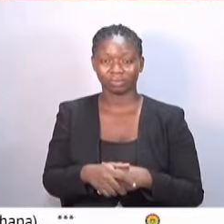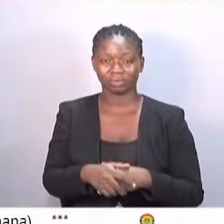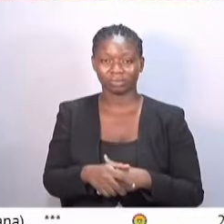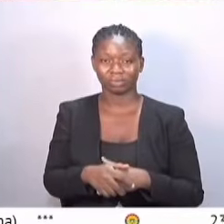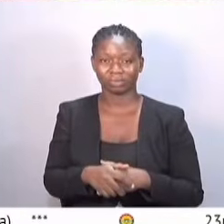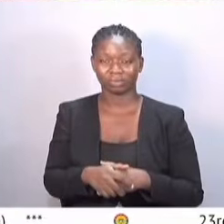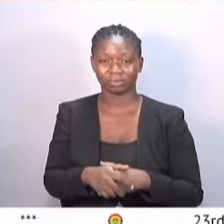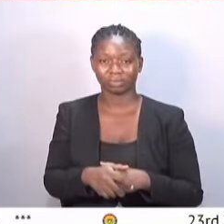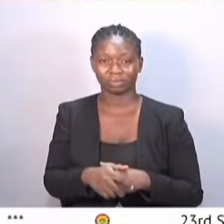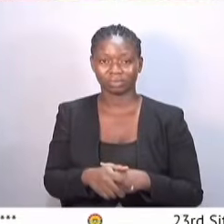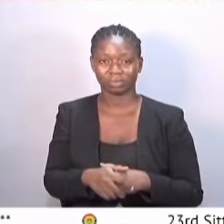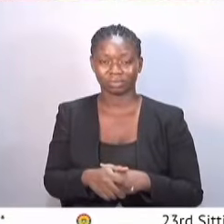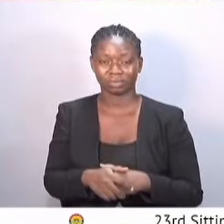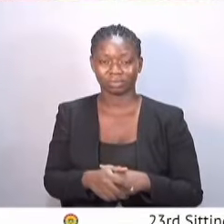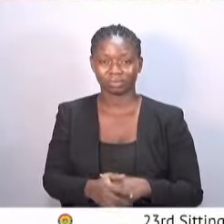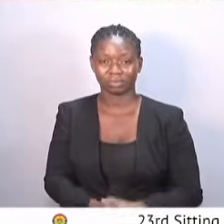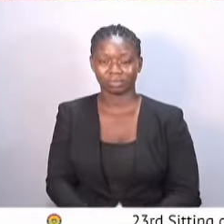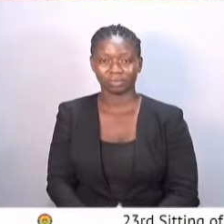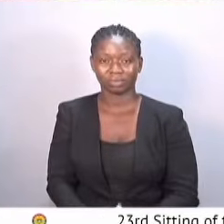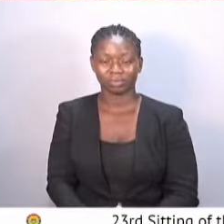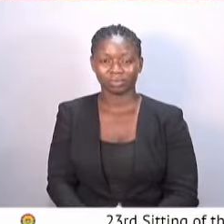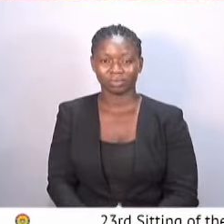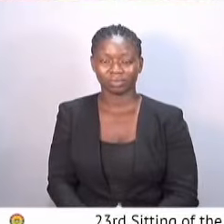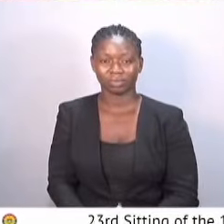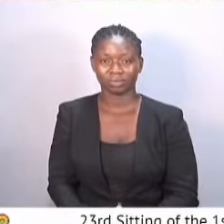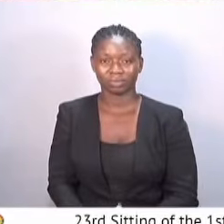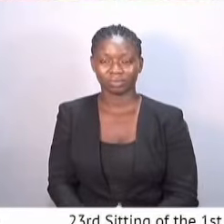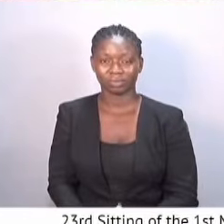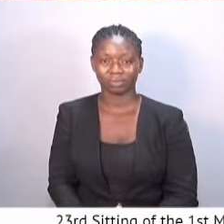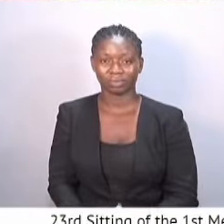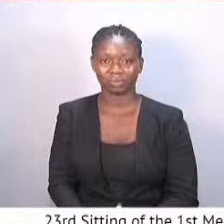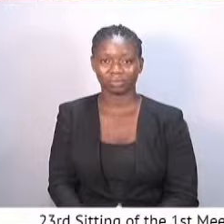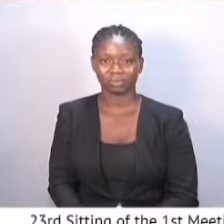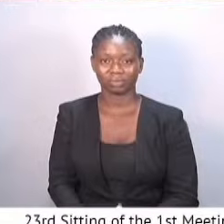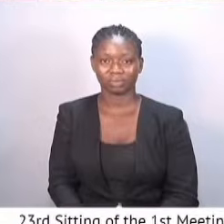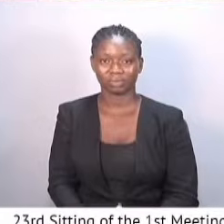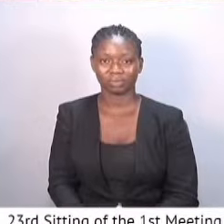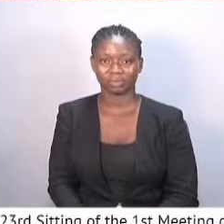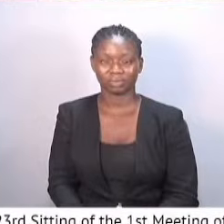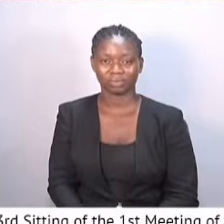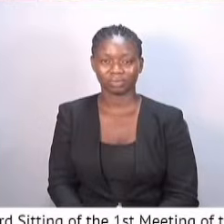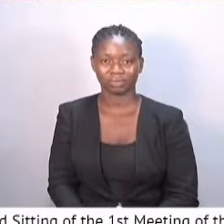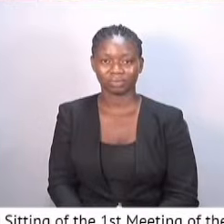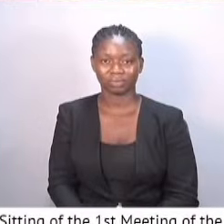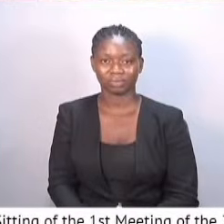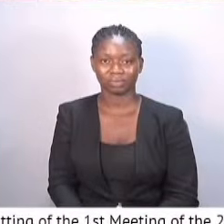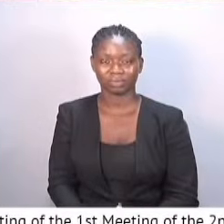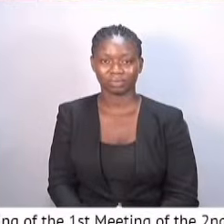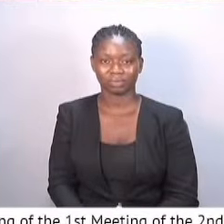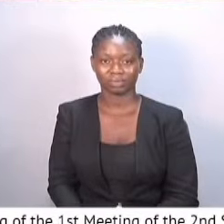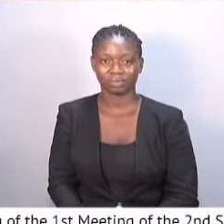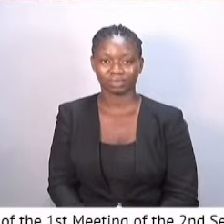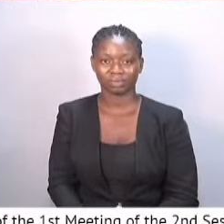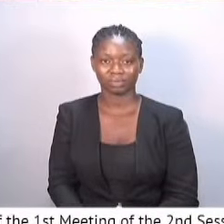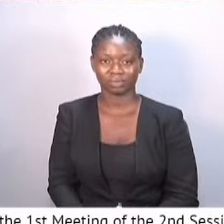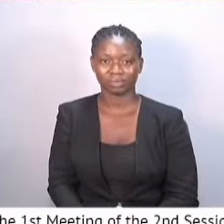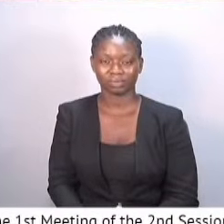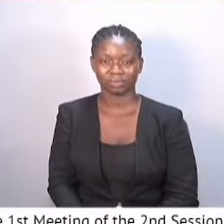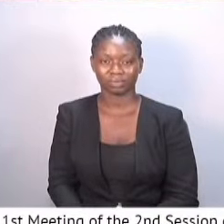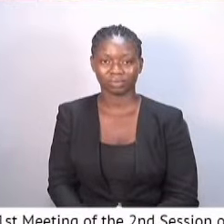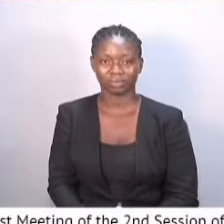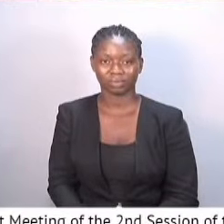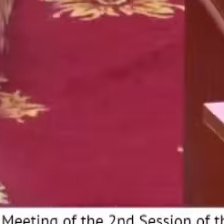Ghana, Switzerland. The Ghana-Switzerland Agreement is under implementation with 18